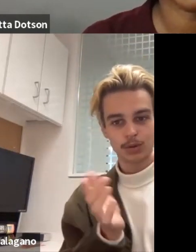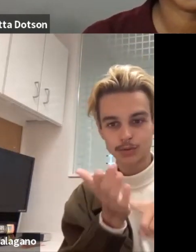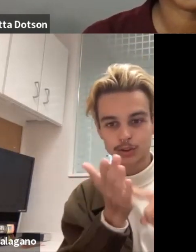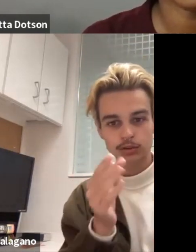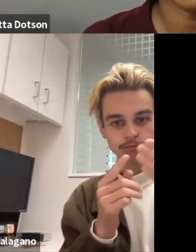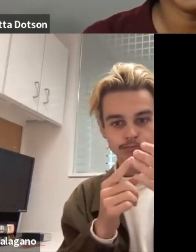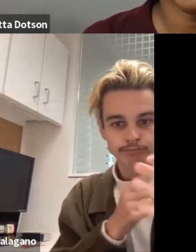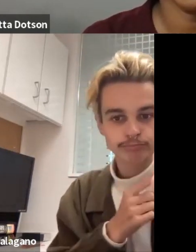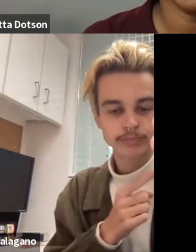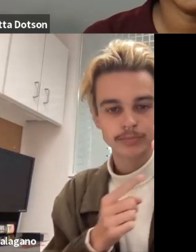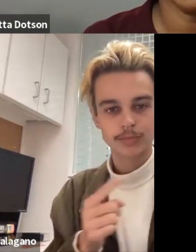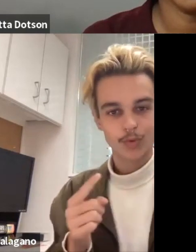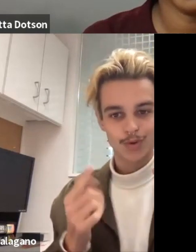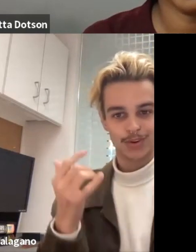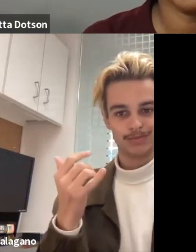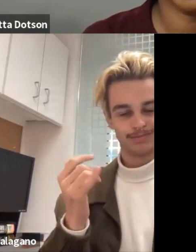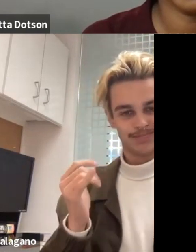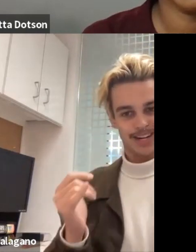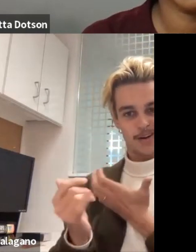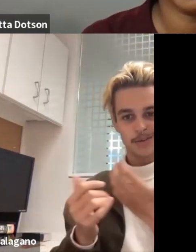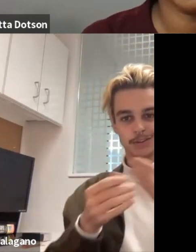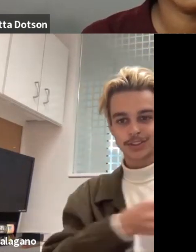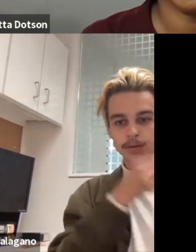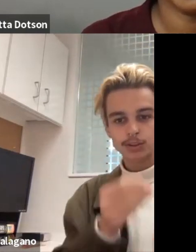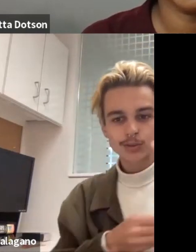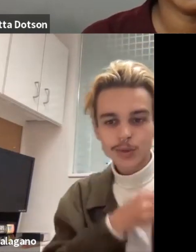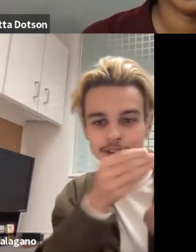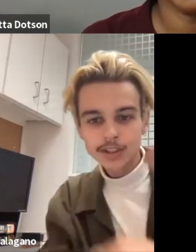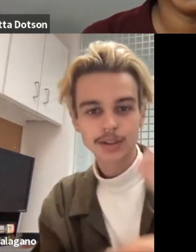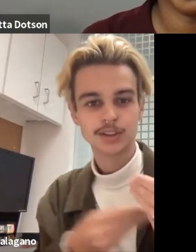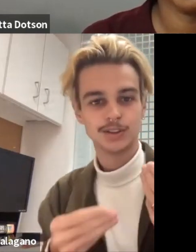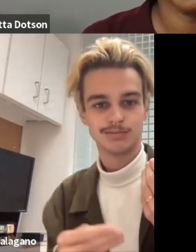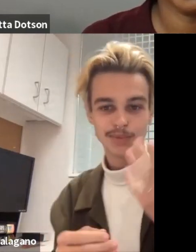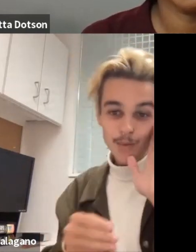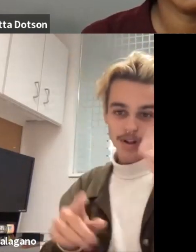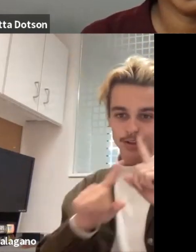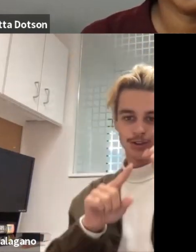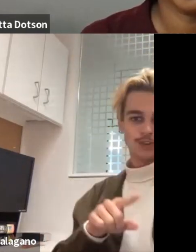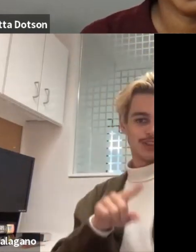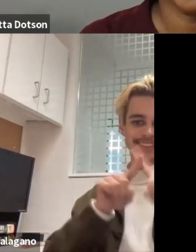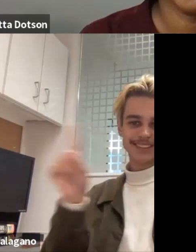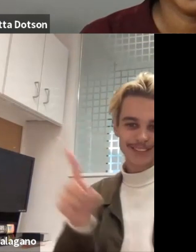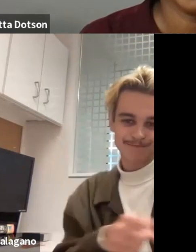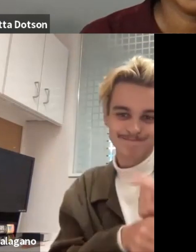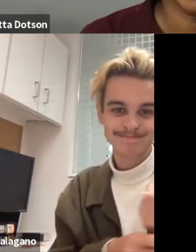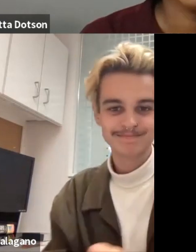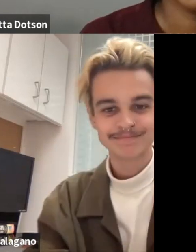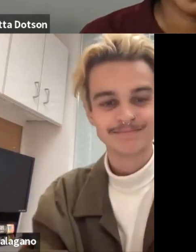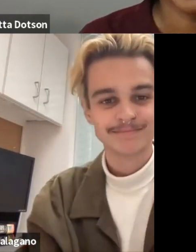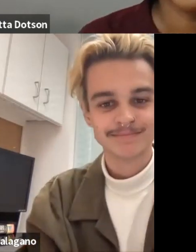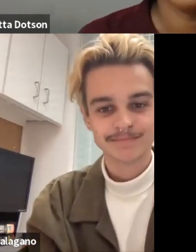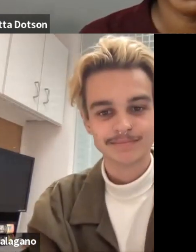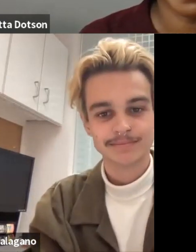climate impact your research looking at it moving forward? Your generation, our generation, as you mentioned, they're going to look different. So that's